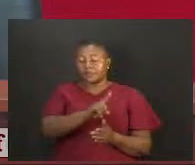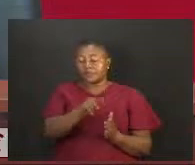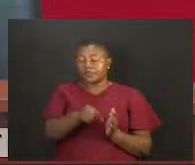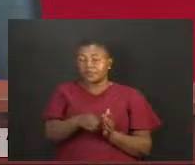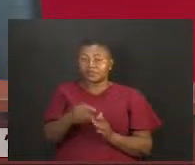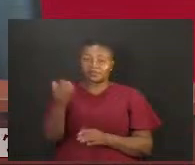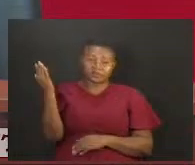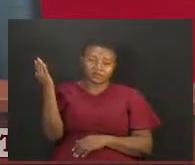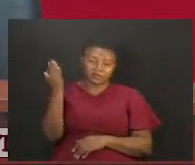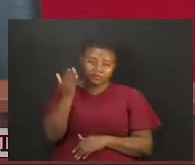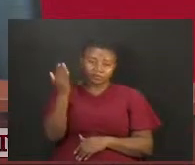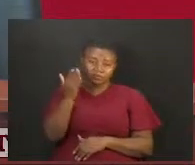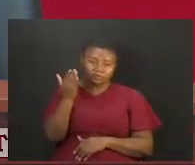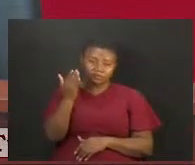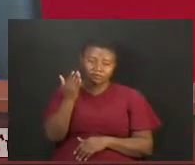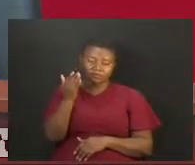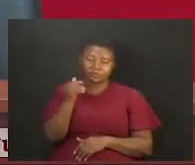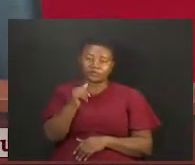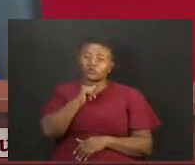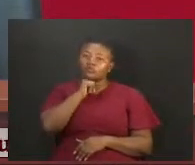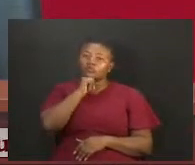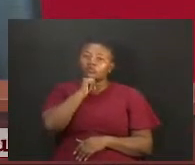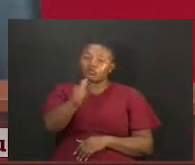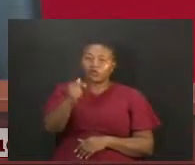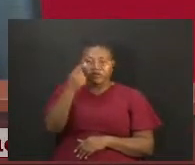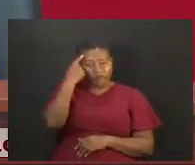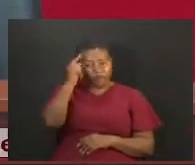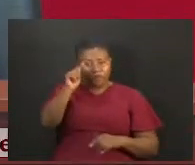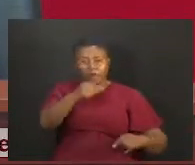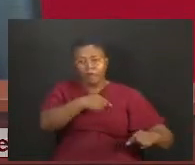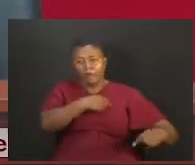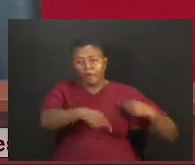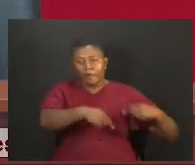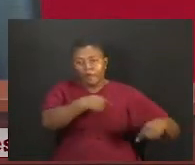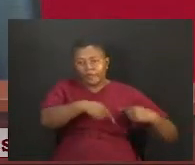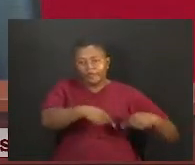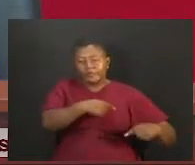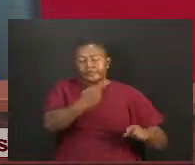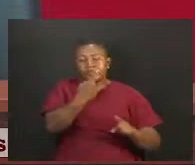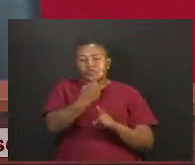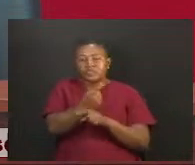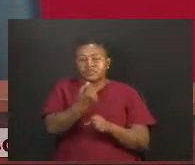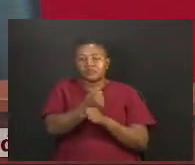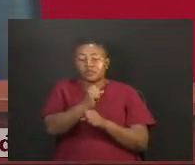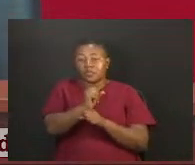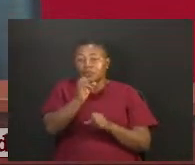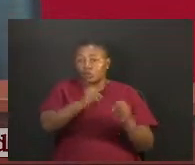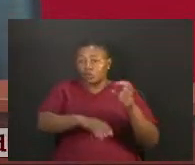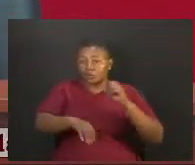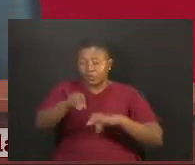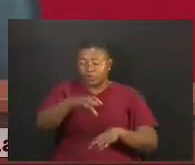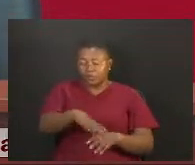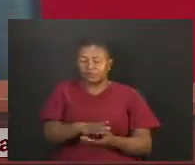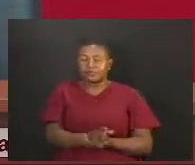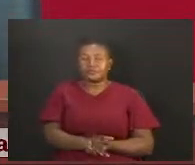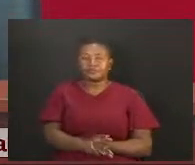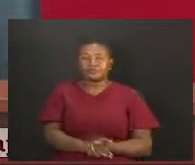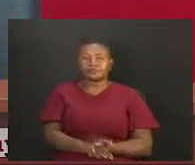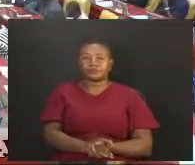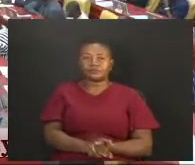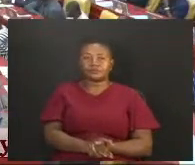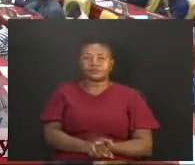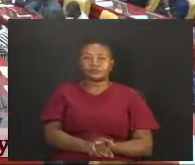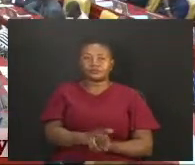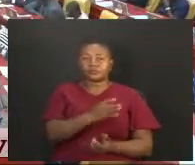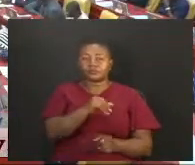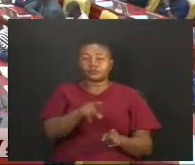statement is not to be debated. You are to make comments on the statement. And to